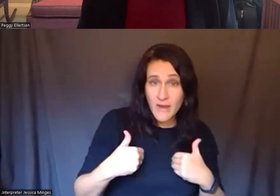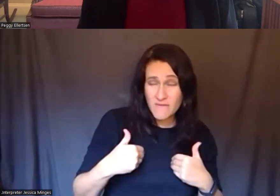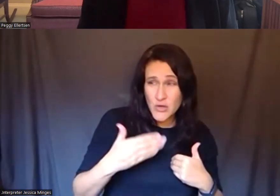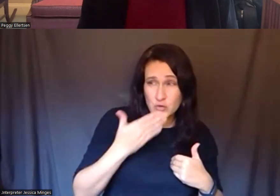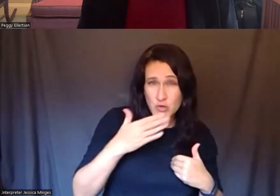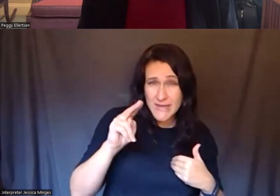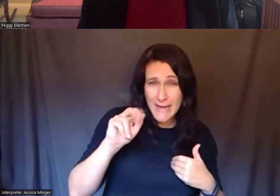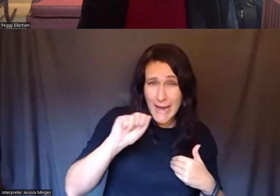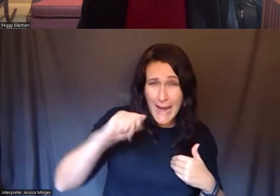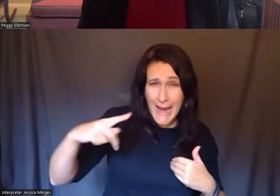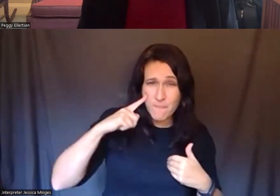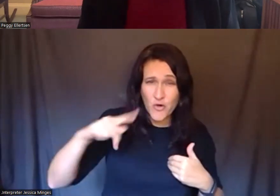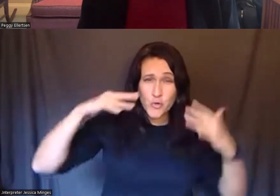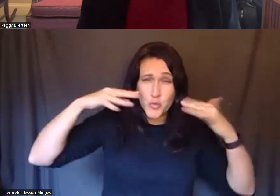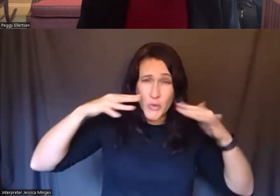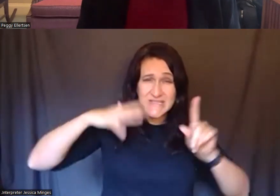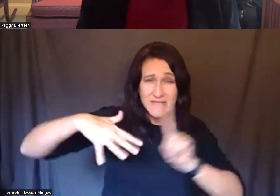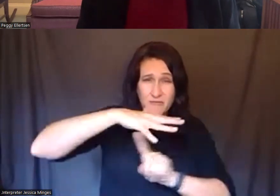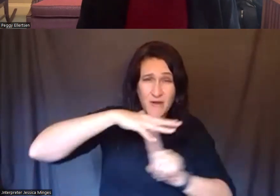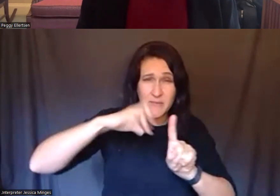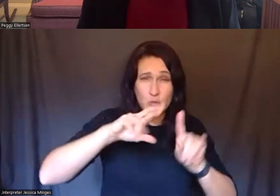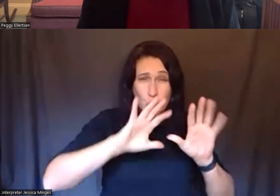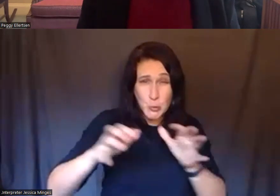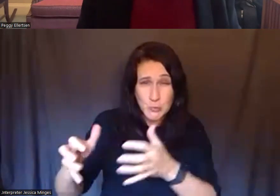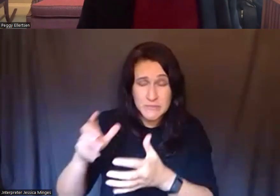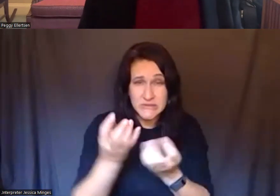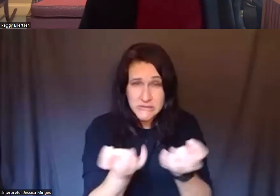noisy environments or with groups?